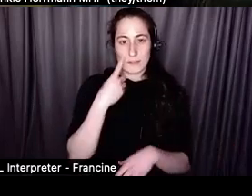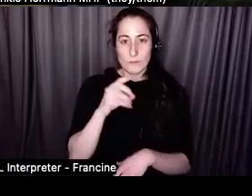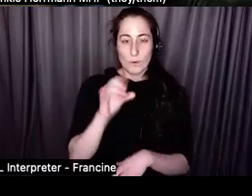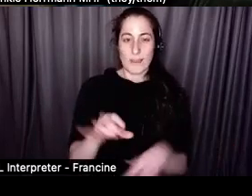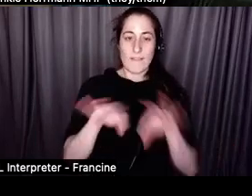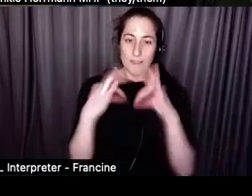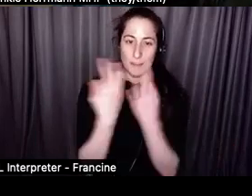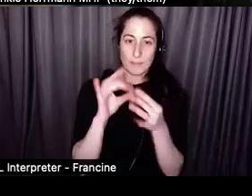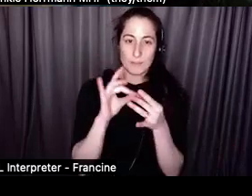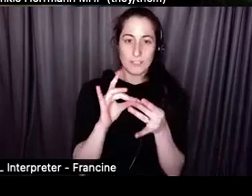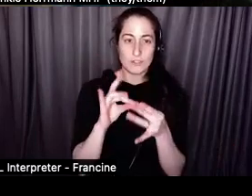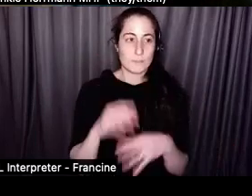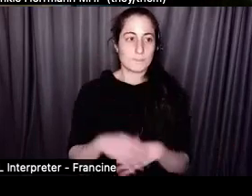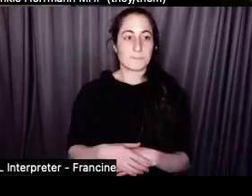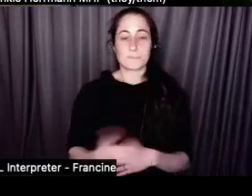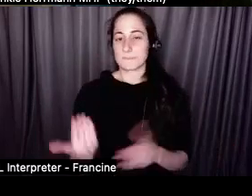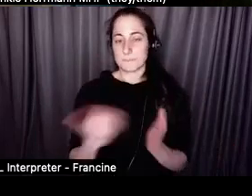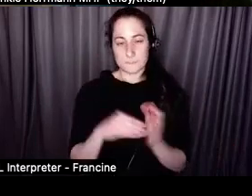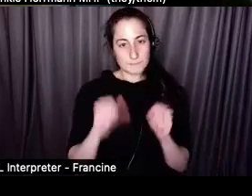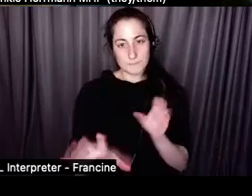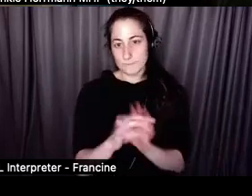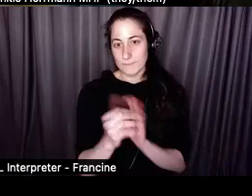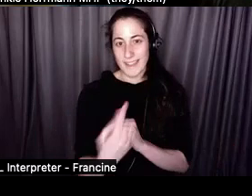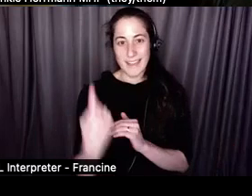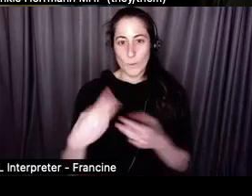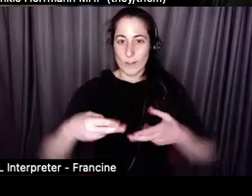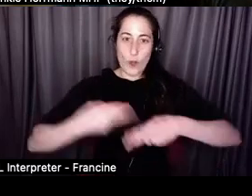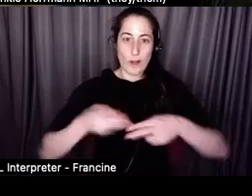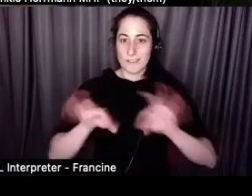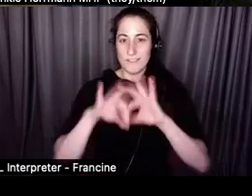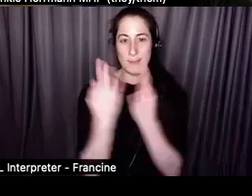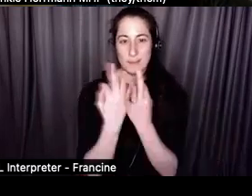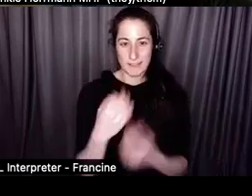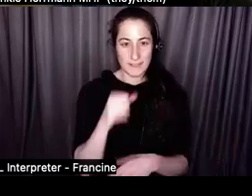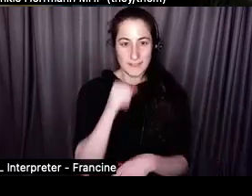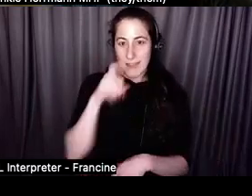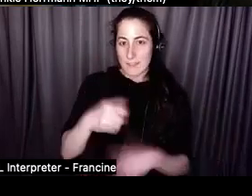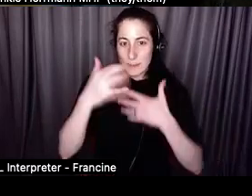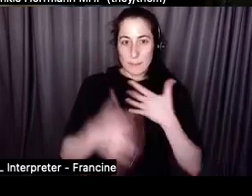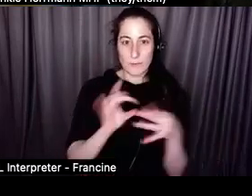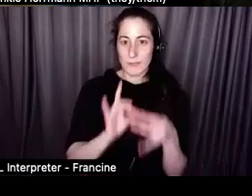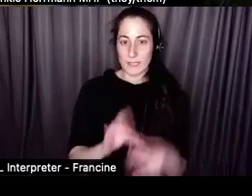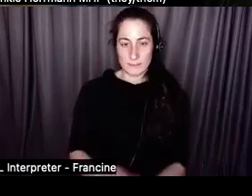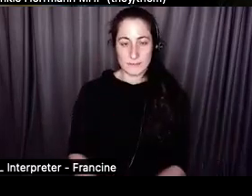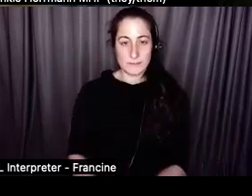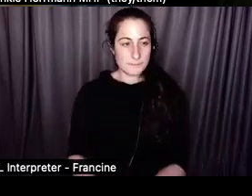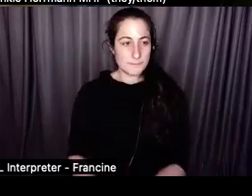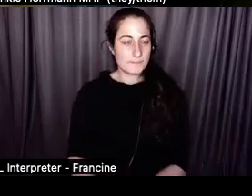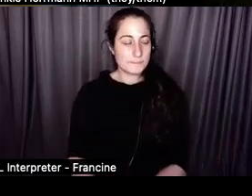relationship. And again, it can be anybody that you call family. It's their family of choice. It does not need to be biological family.